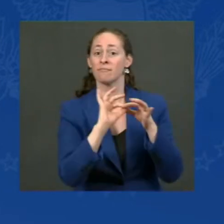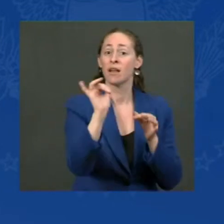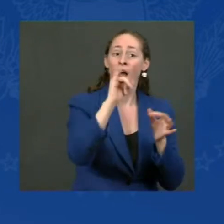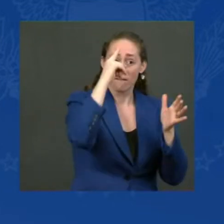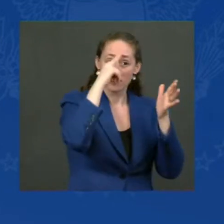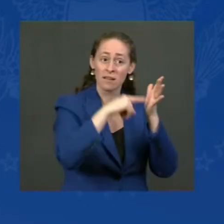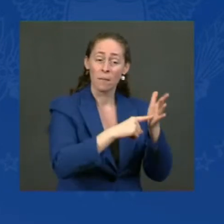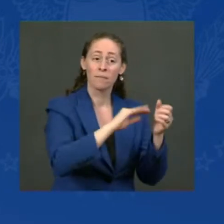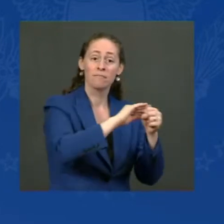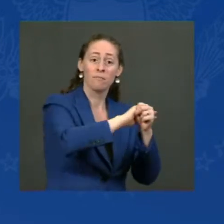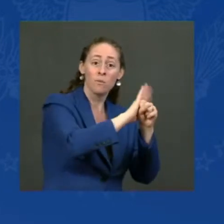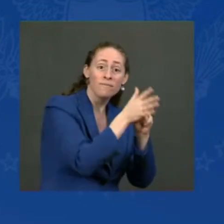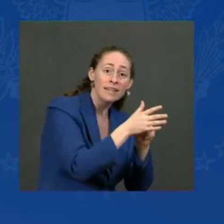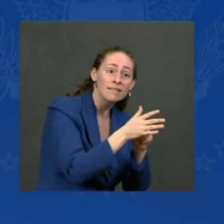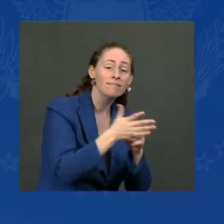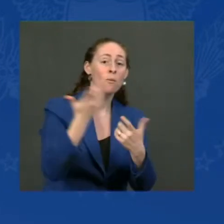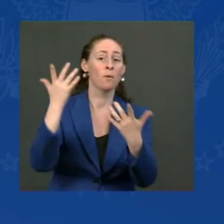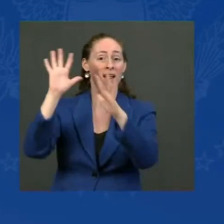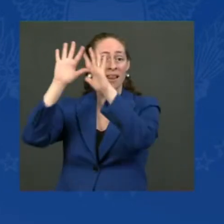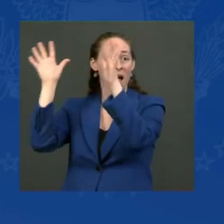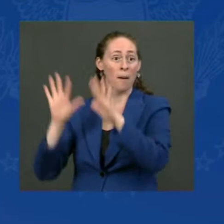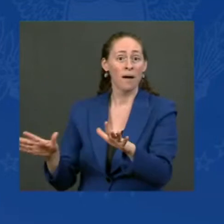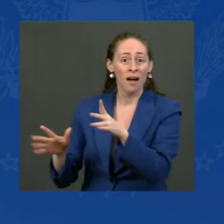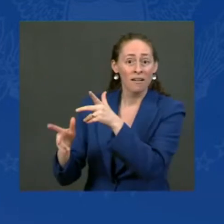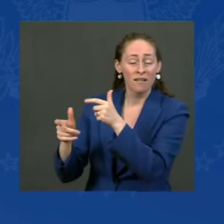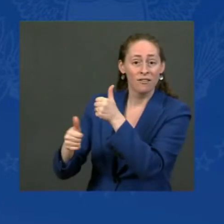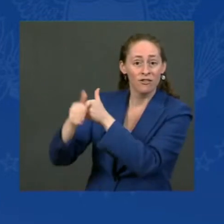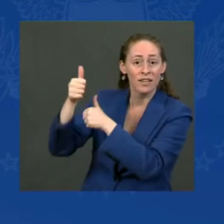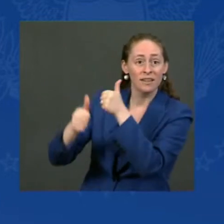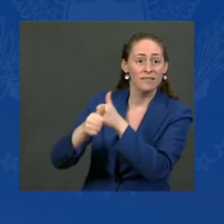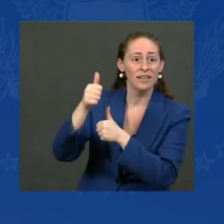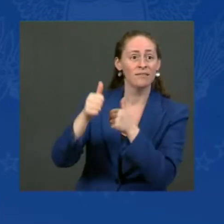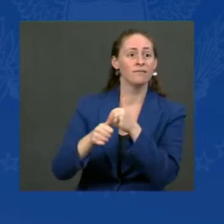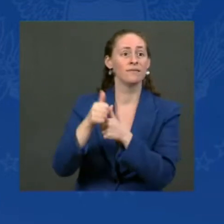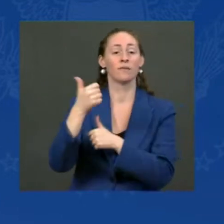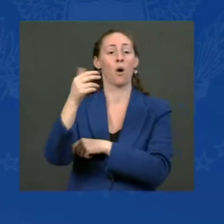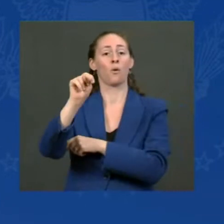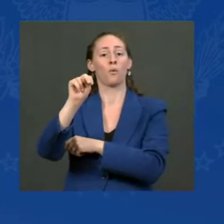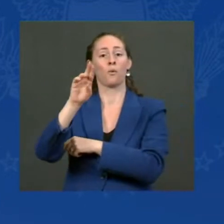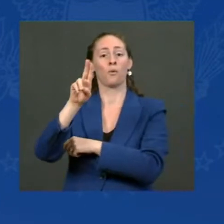change, or enduring threats like nuclear proliferation.